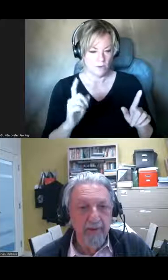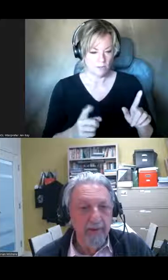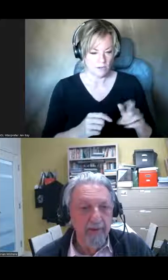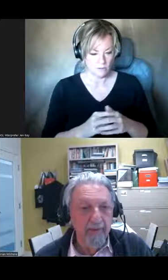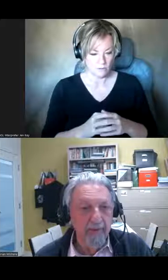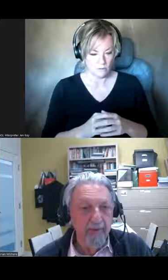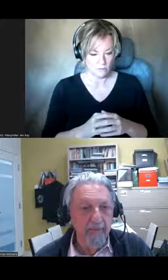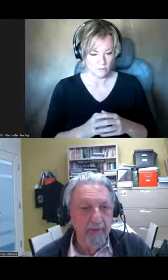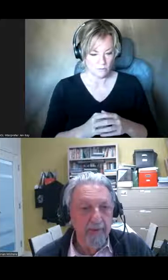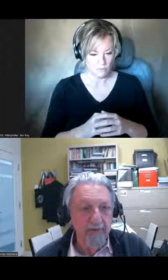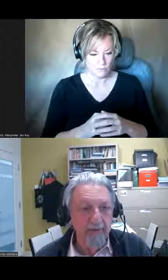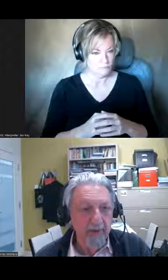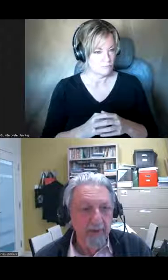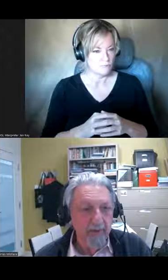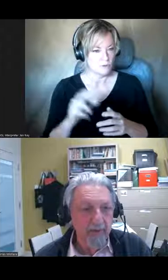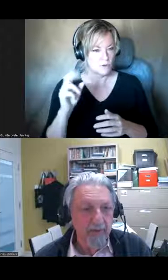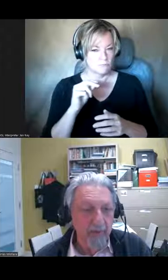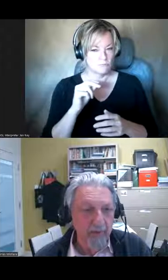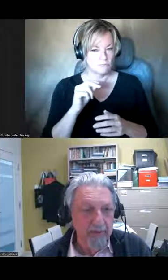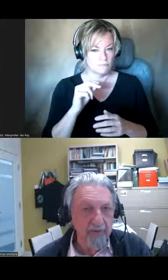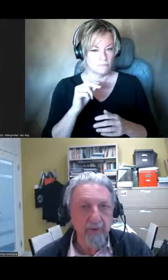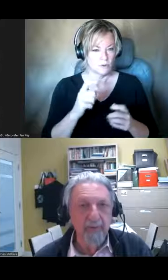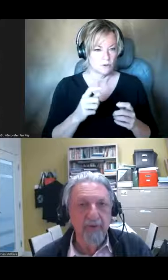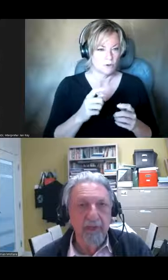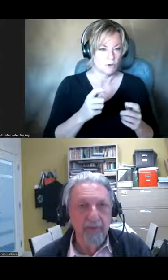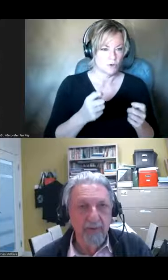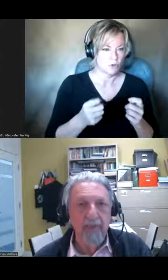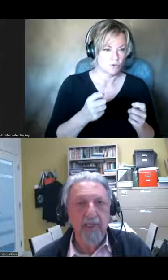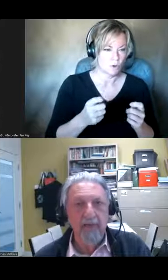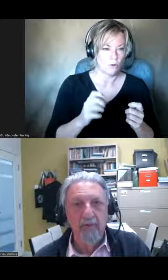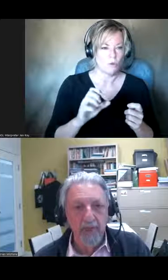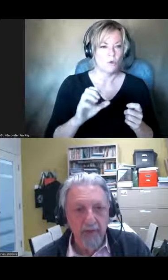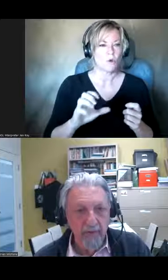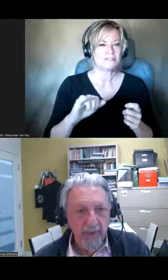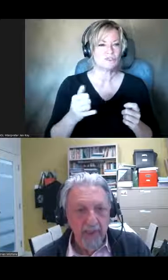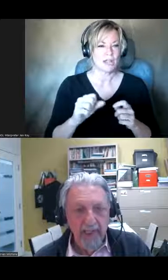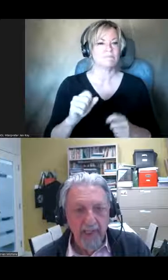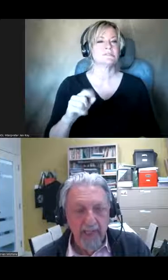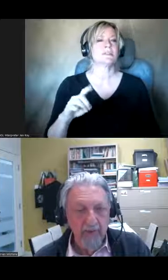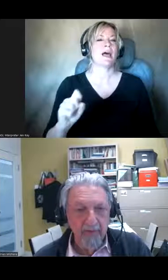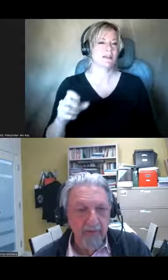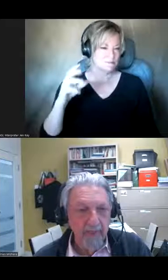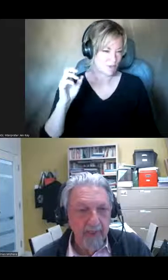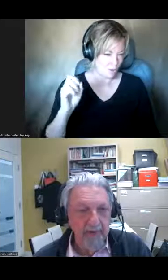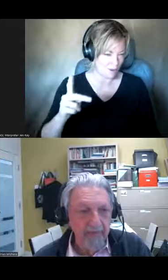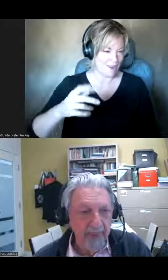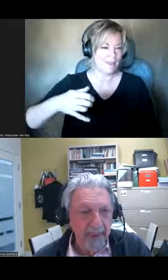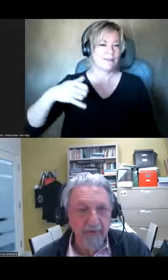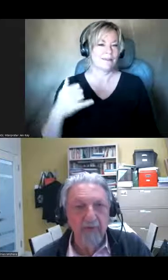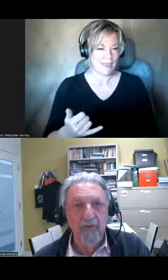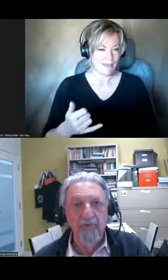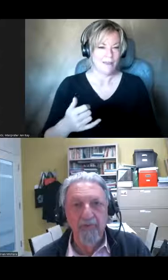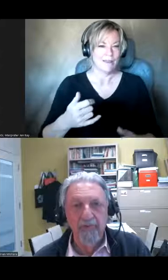here. No, there's control crisis jam slides. Okay, there we go. I can't control it myself,